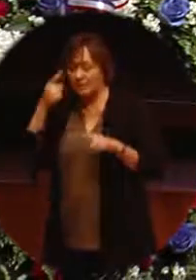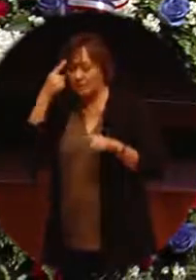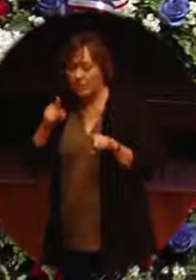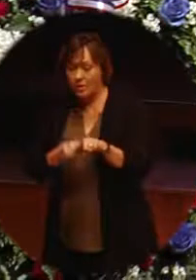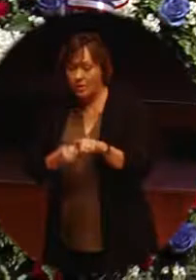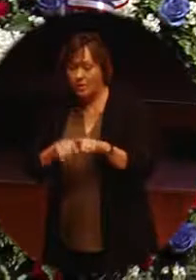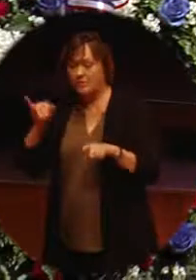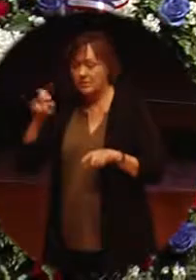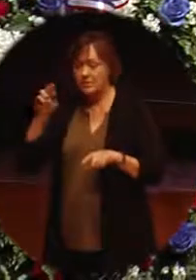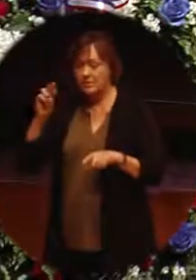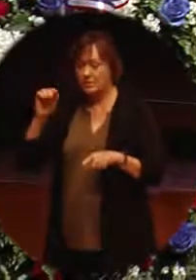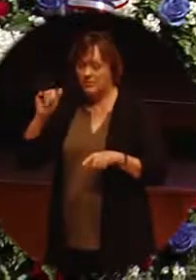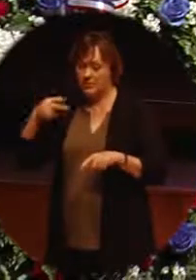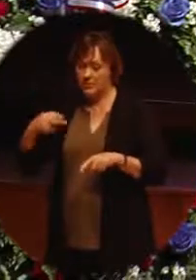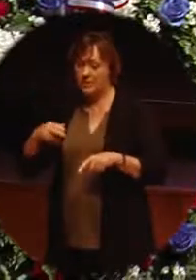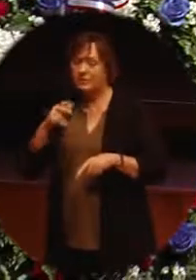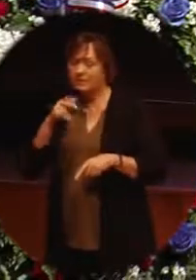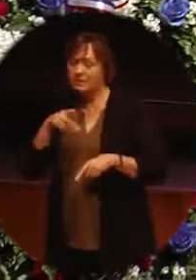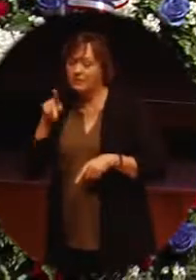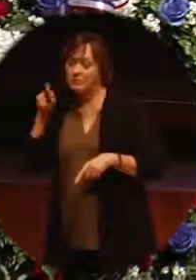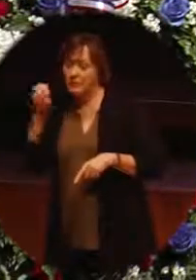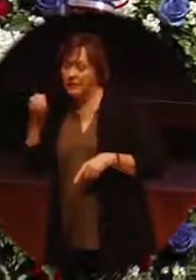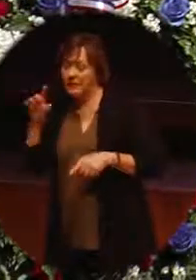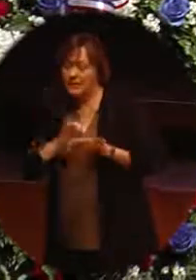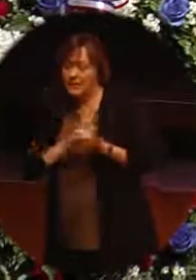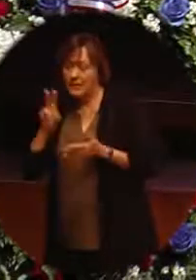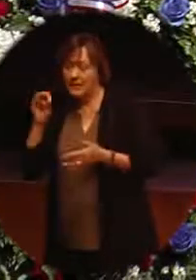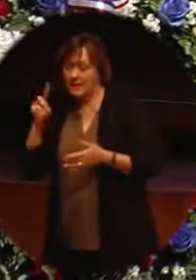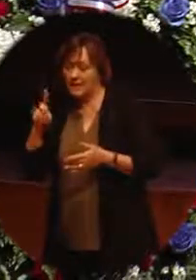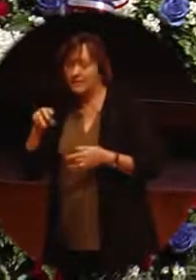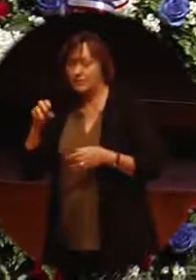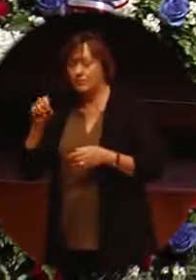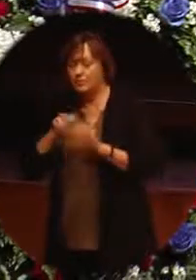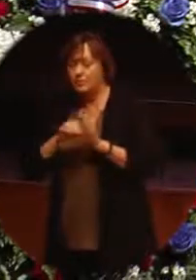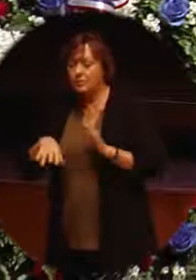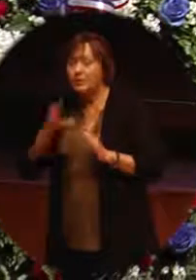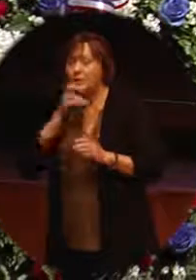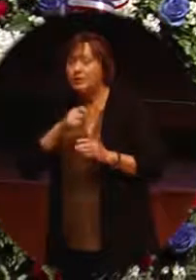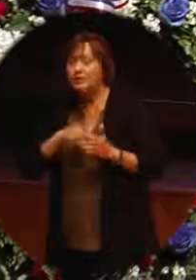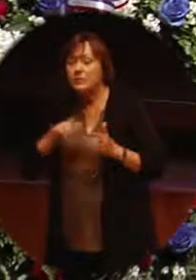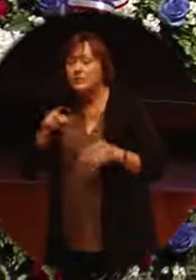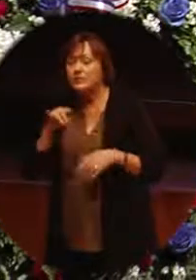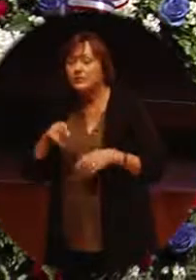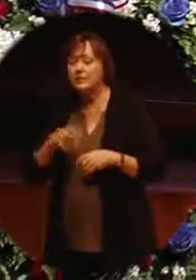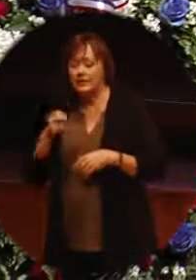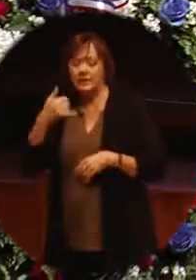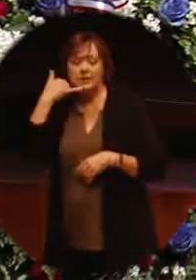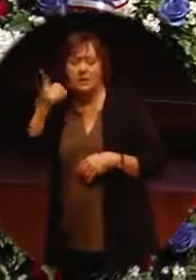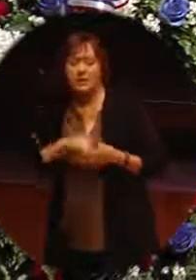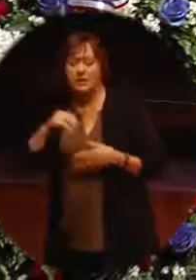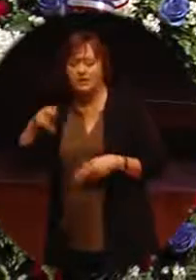Ty has a brother, Jeremiah, who is a pre-med student. As soon as this happened, guess what he